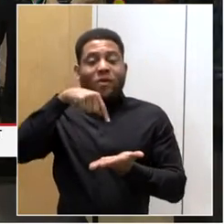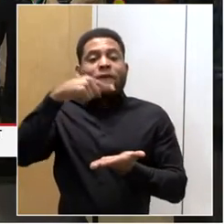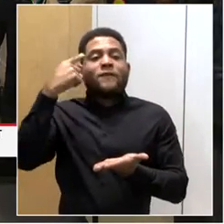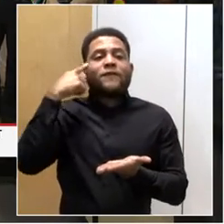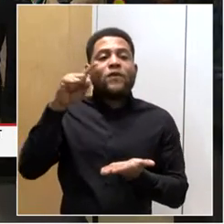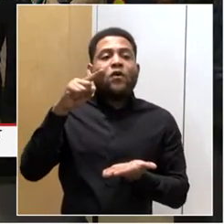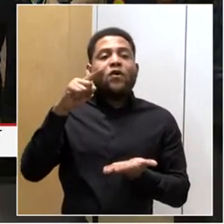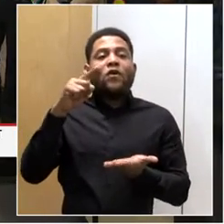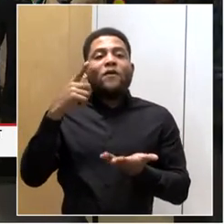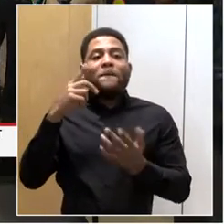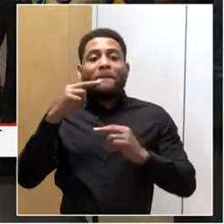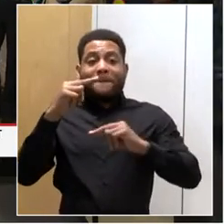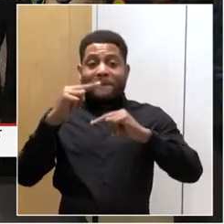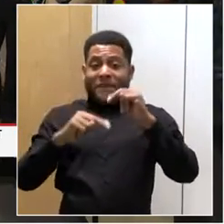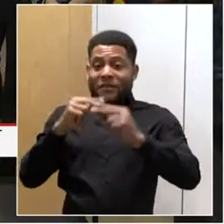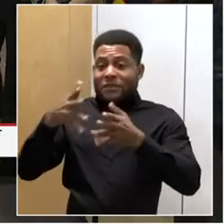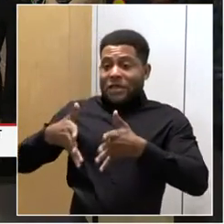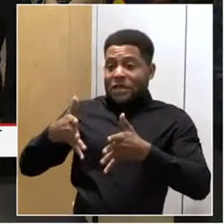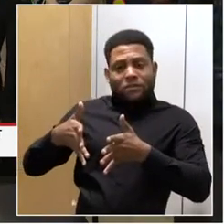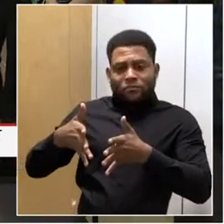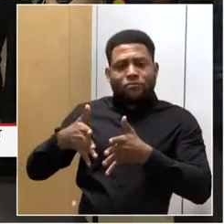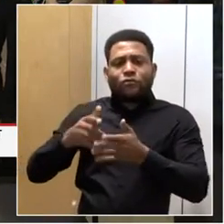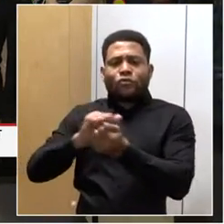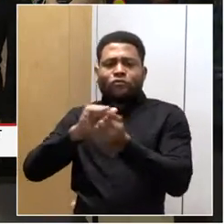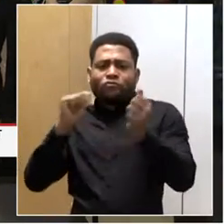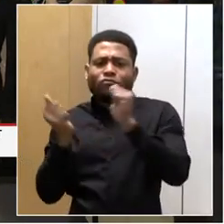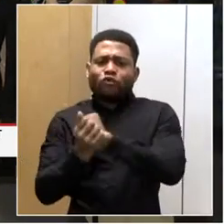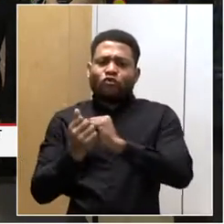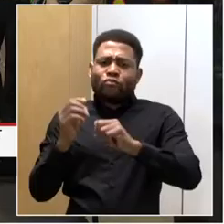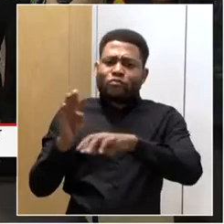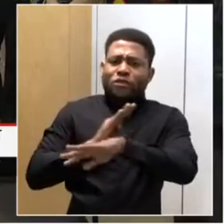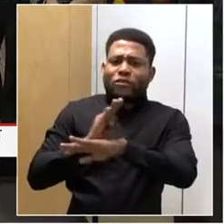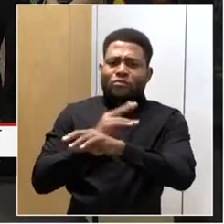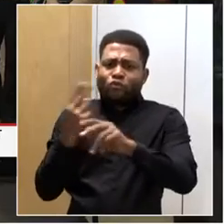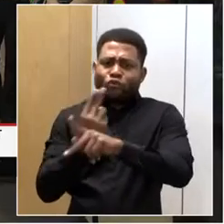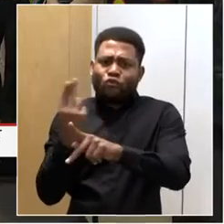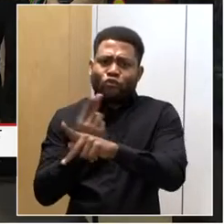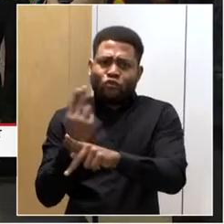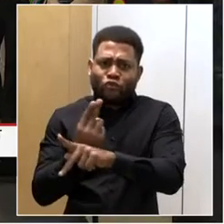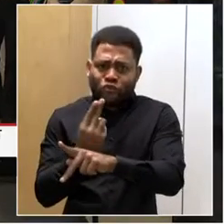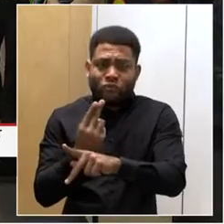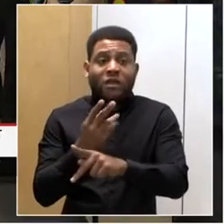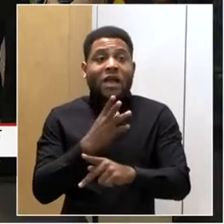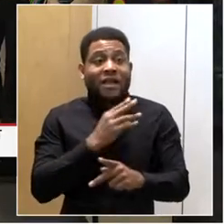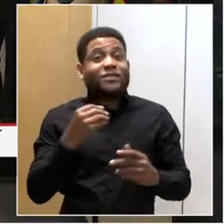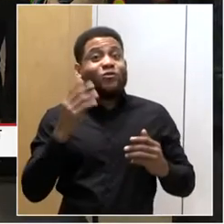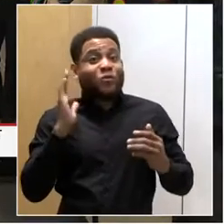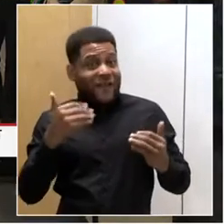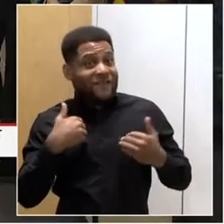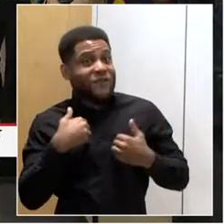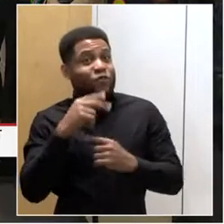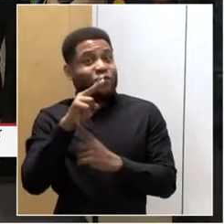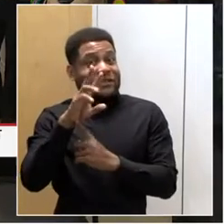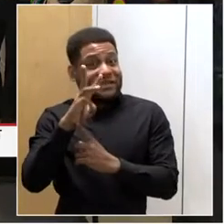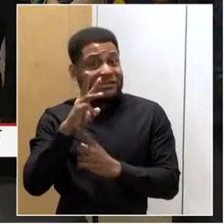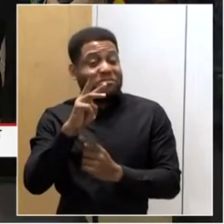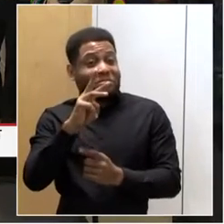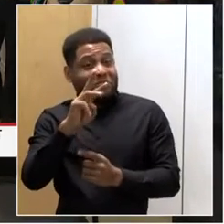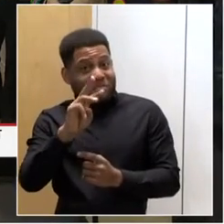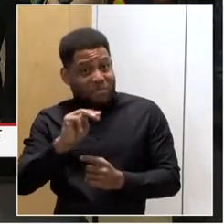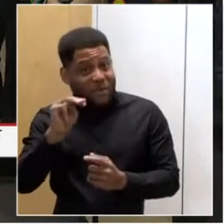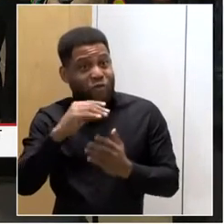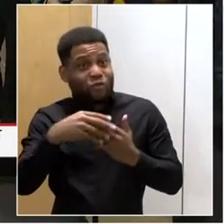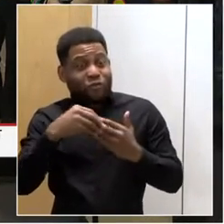This budget also includes $26 million to implement the BEST Act, which will help